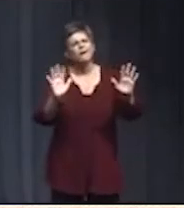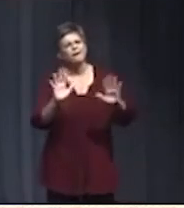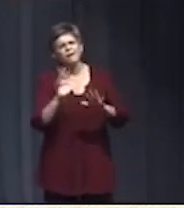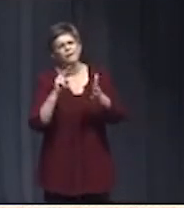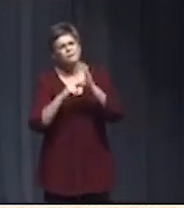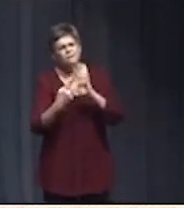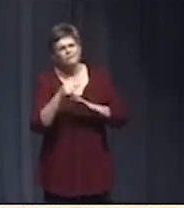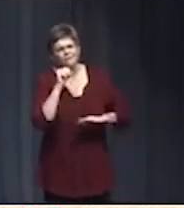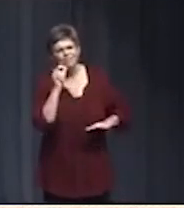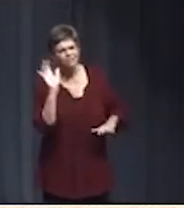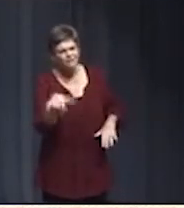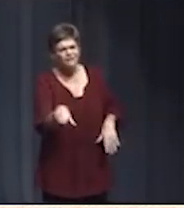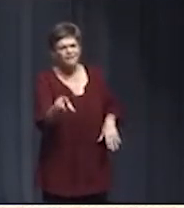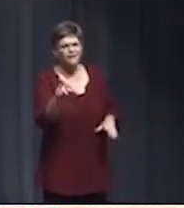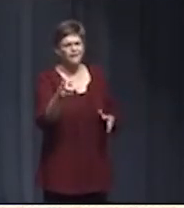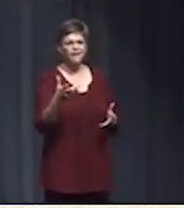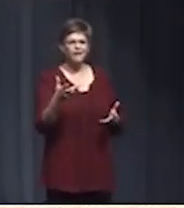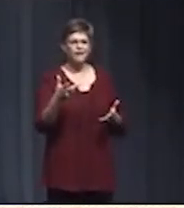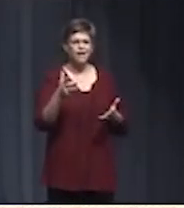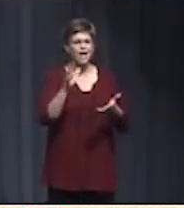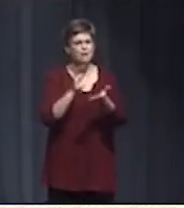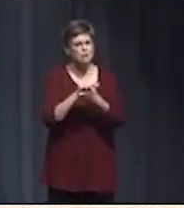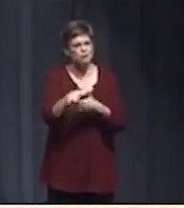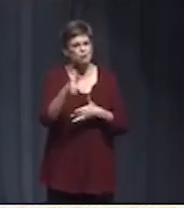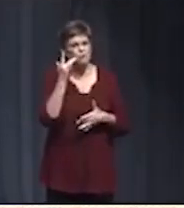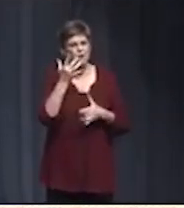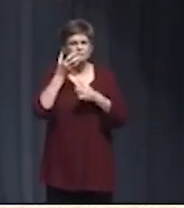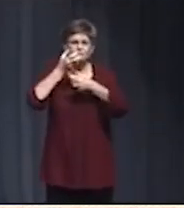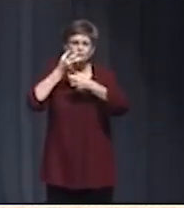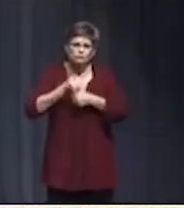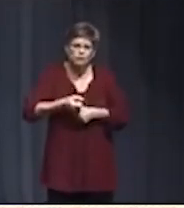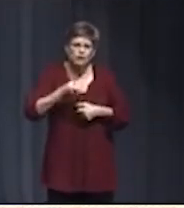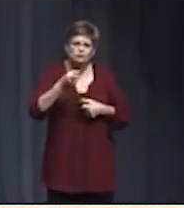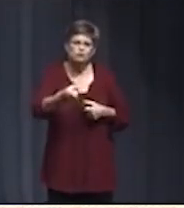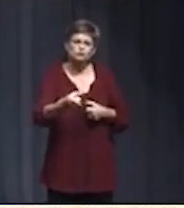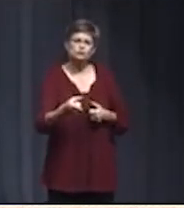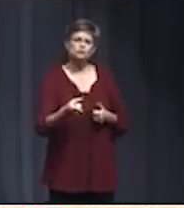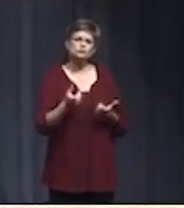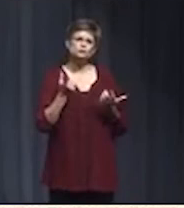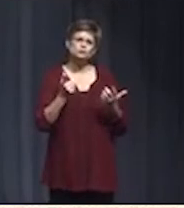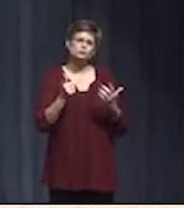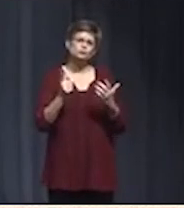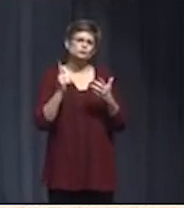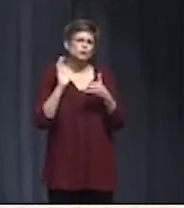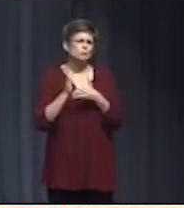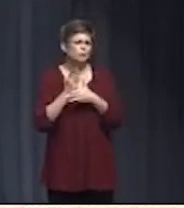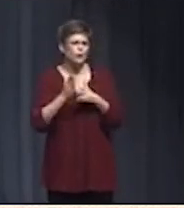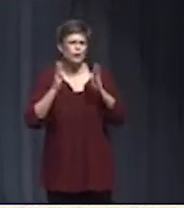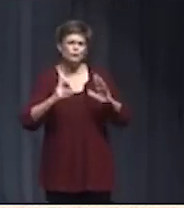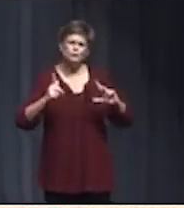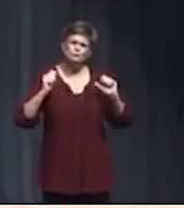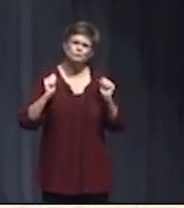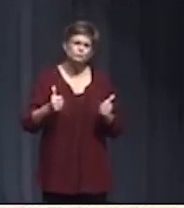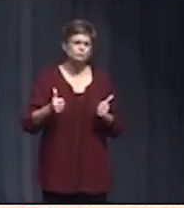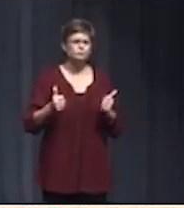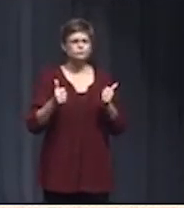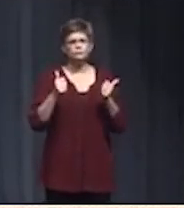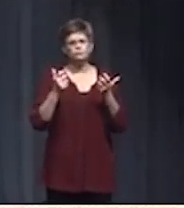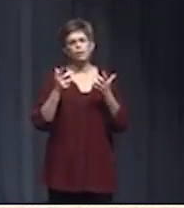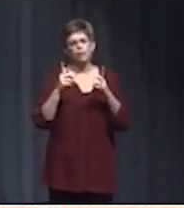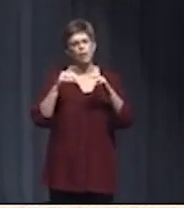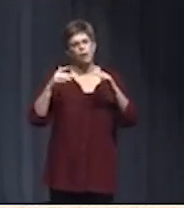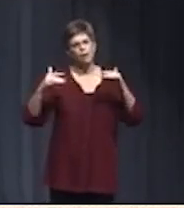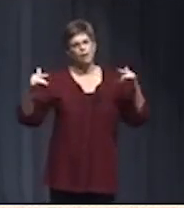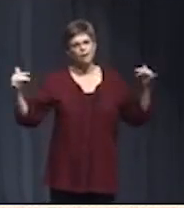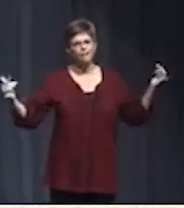mean. I did it because I trust you and we're good partners and et cetera, et cetera, et cetera, and all that other stuff.